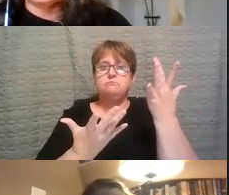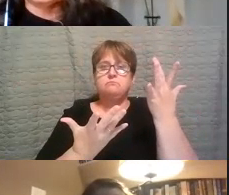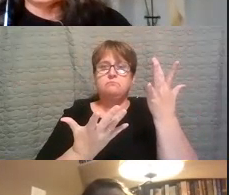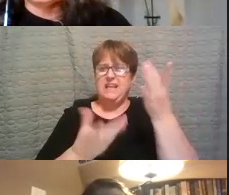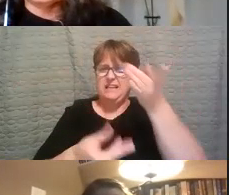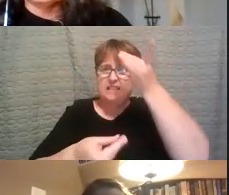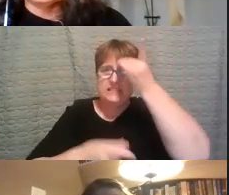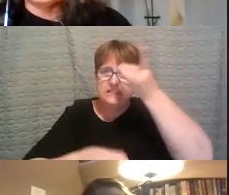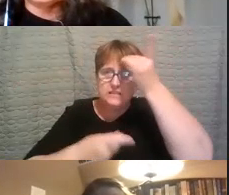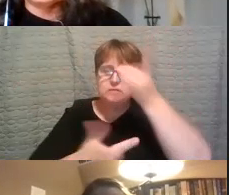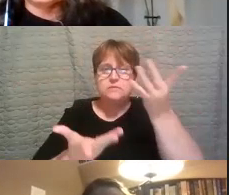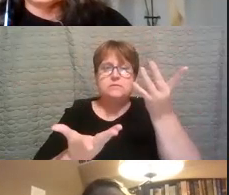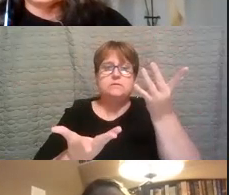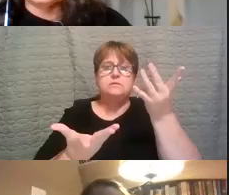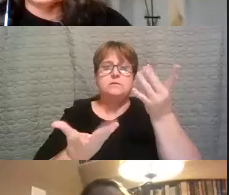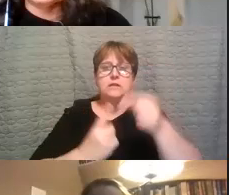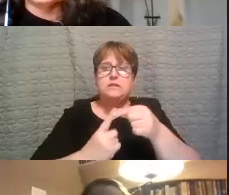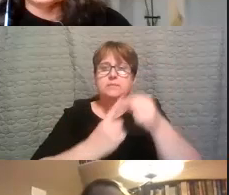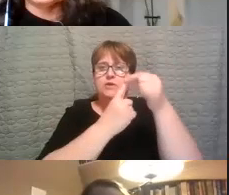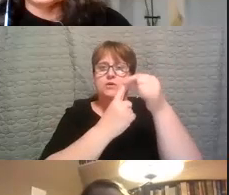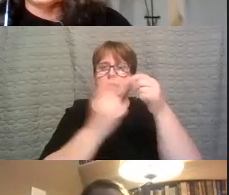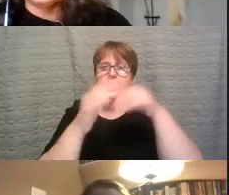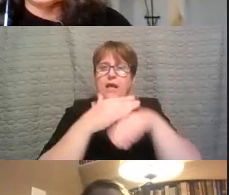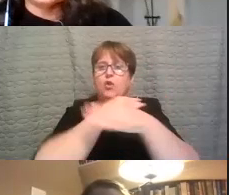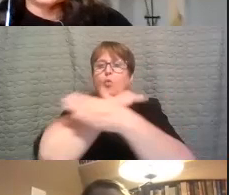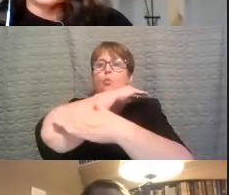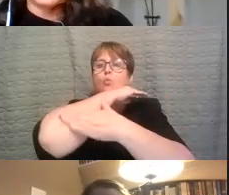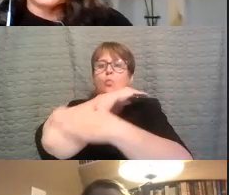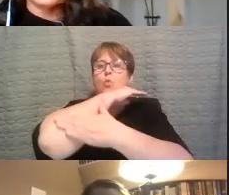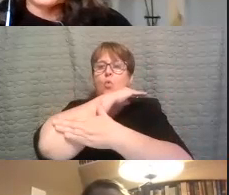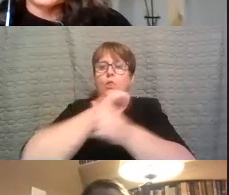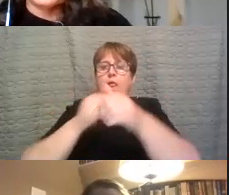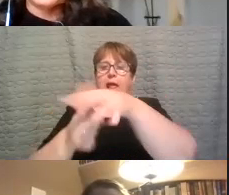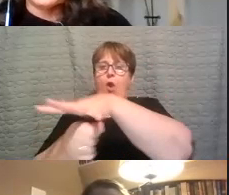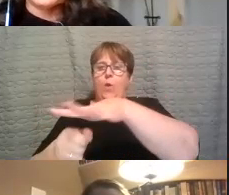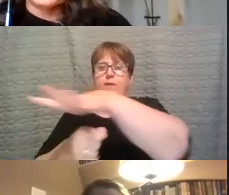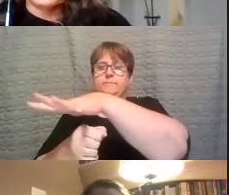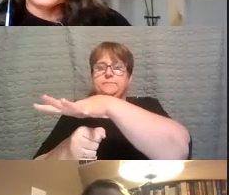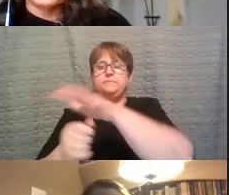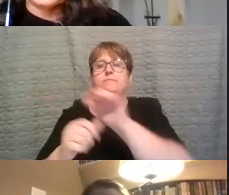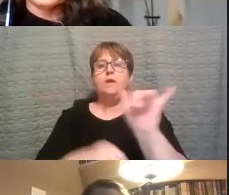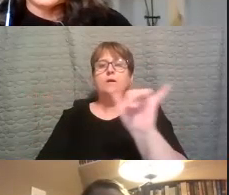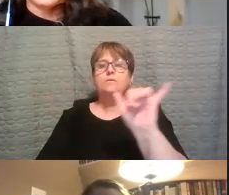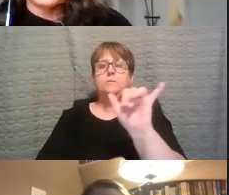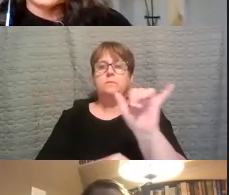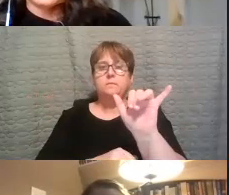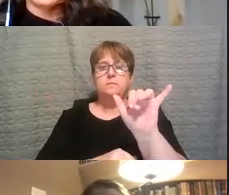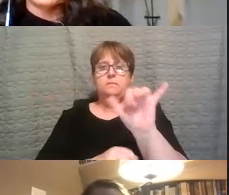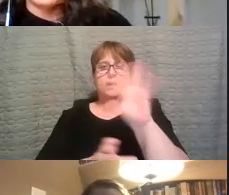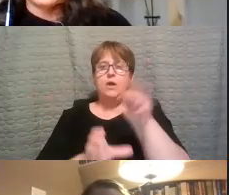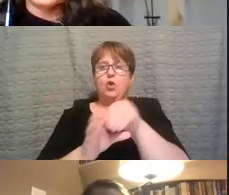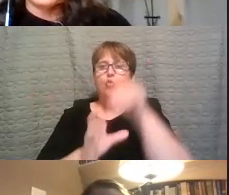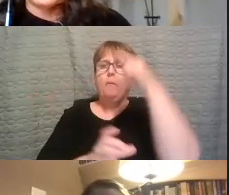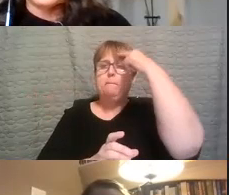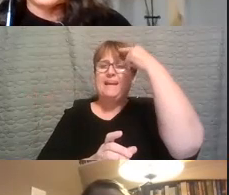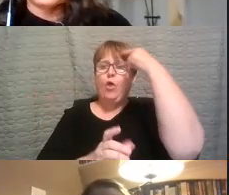diseases, especially in the rural area, and include also mental